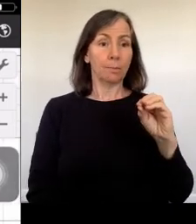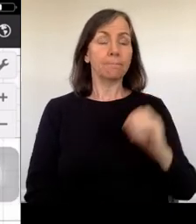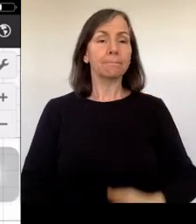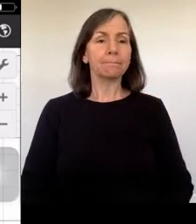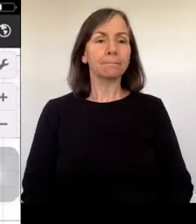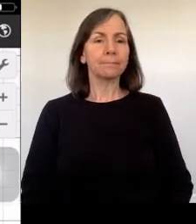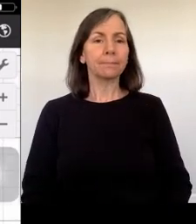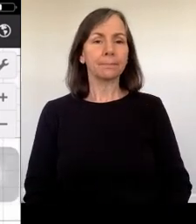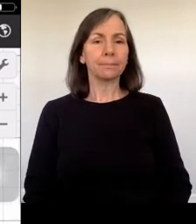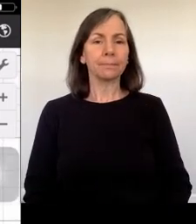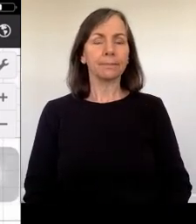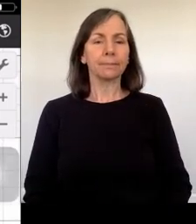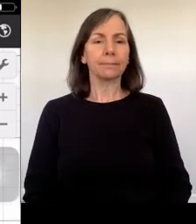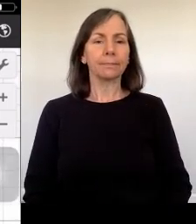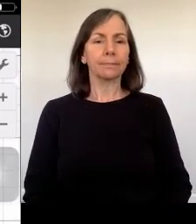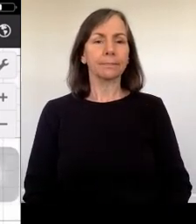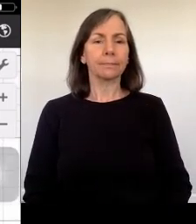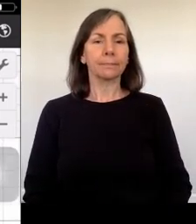0.